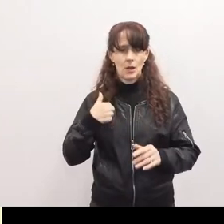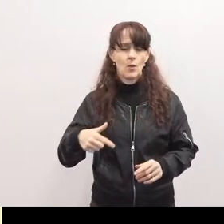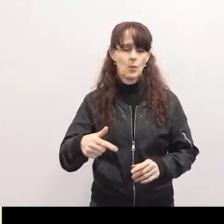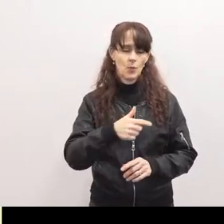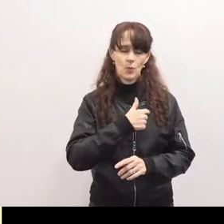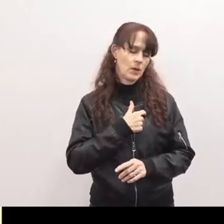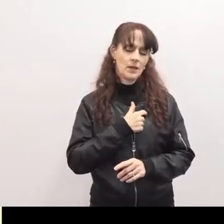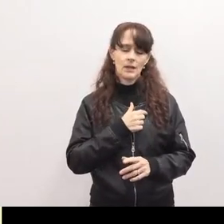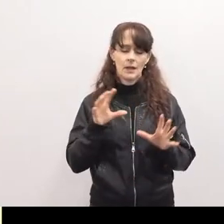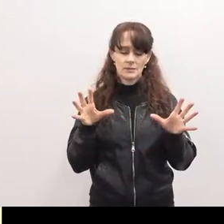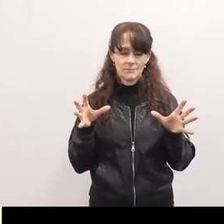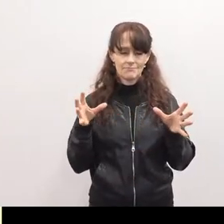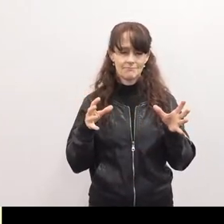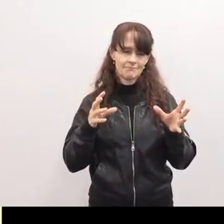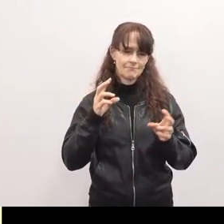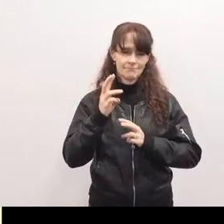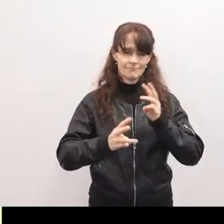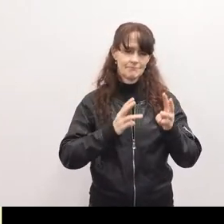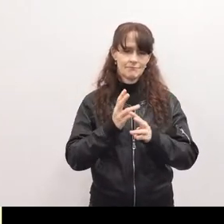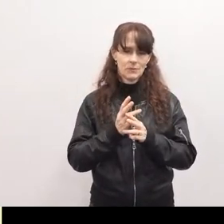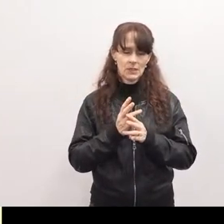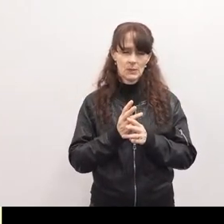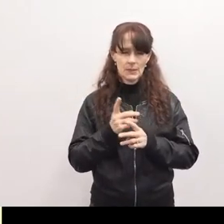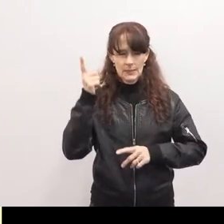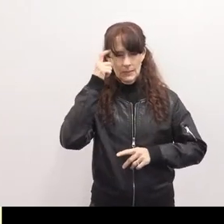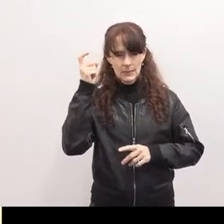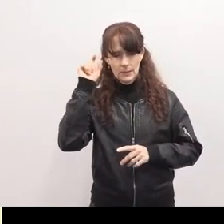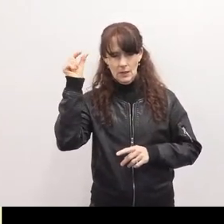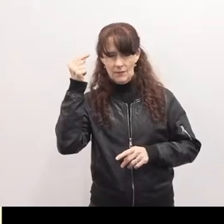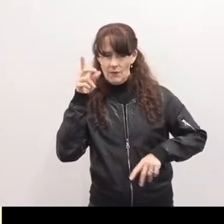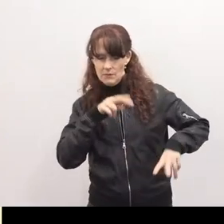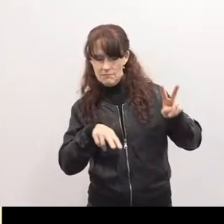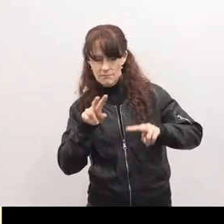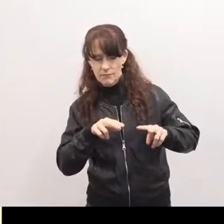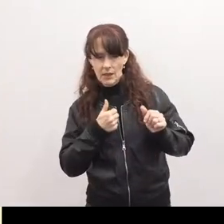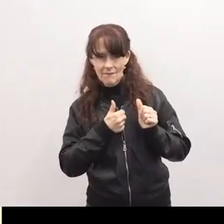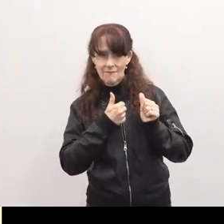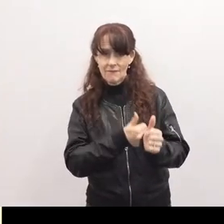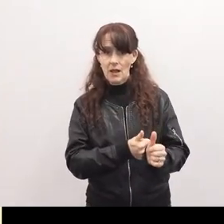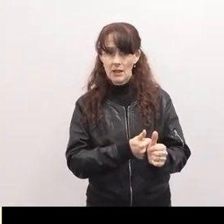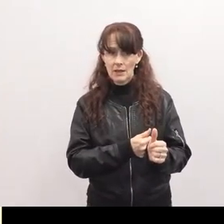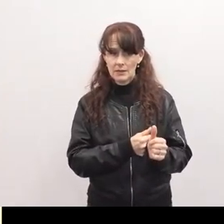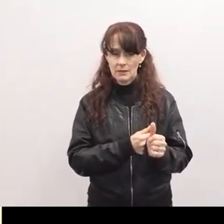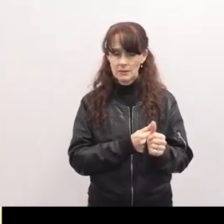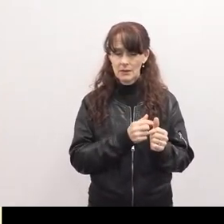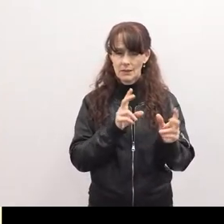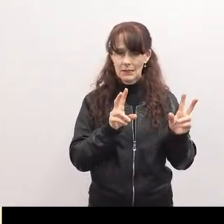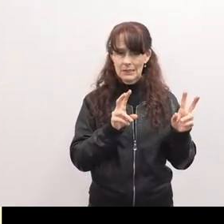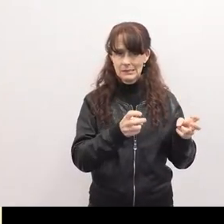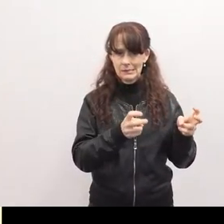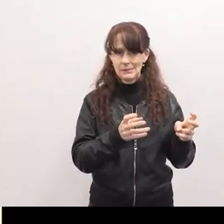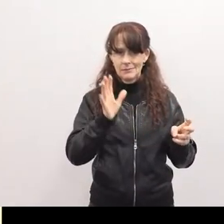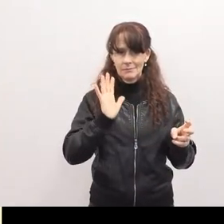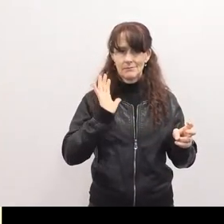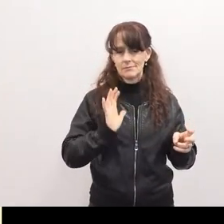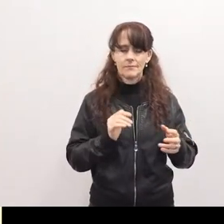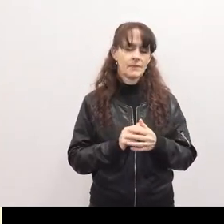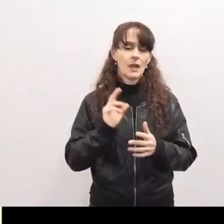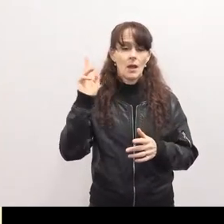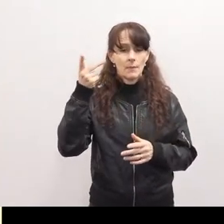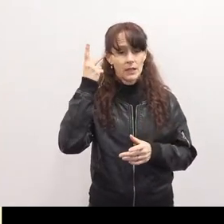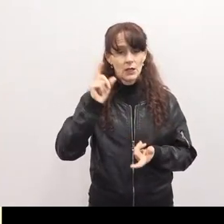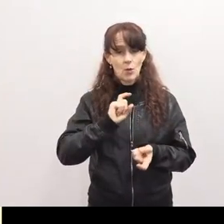a society, was becoming a little skeptical of our governments following Watergate. And so the Political Reform